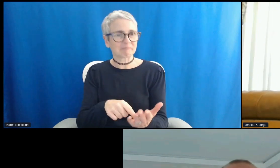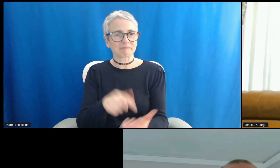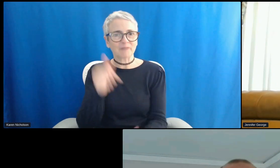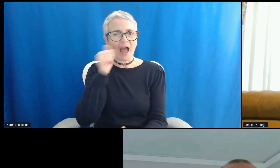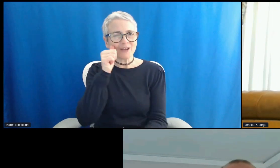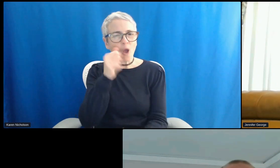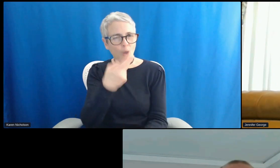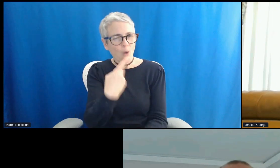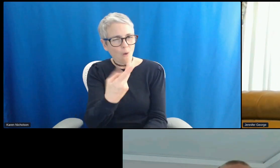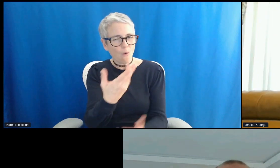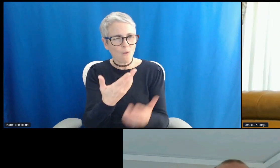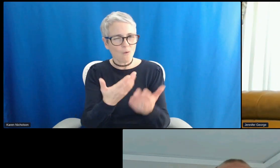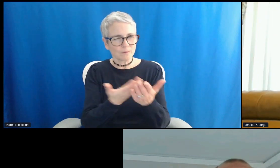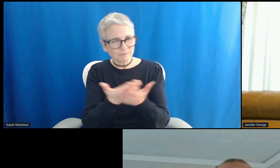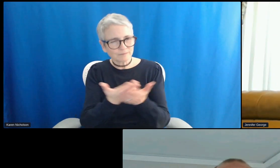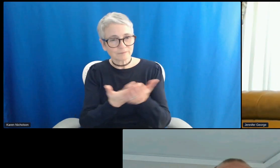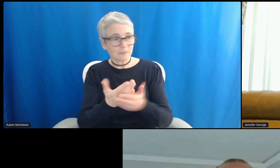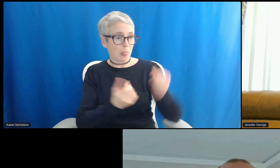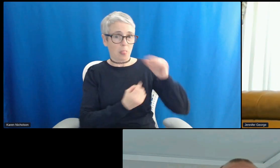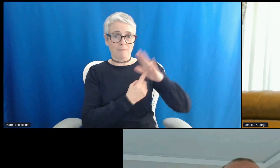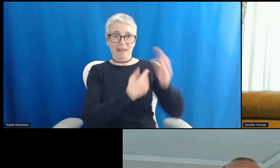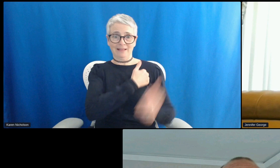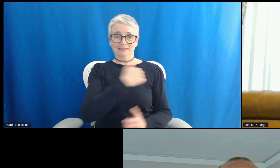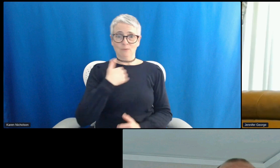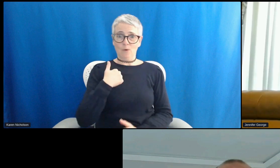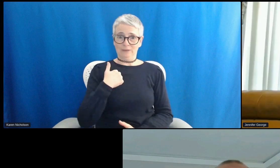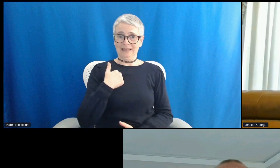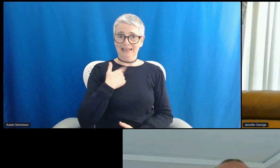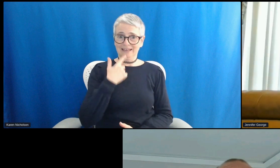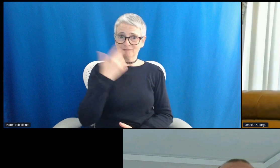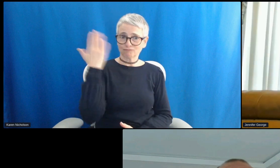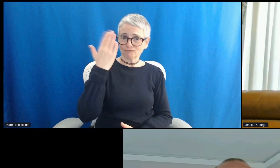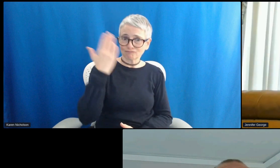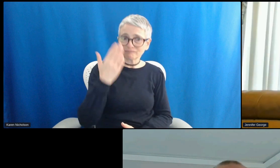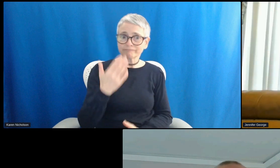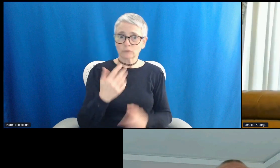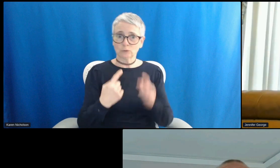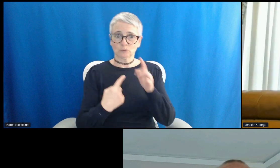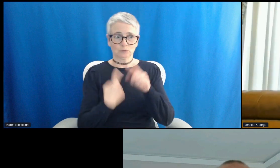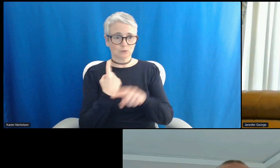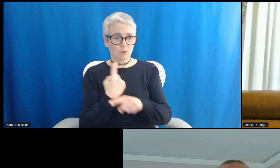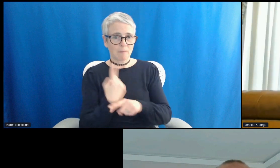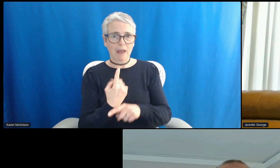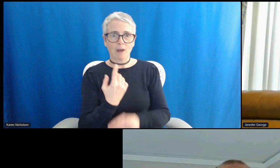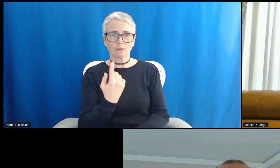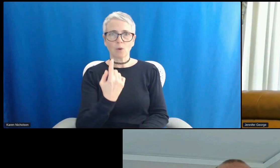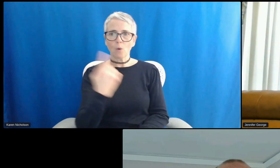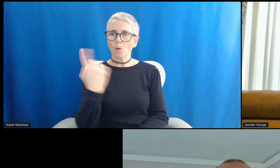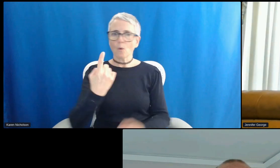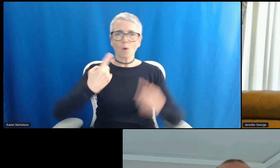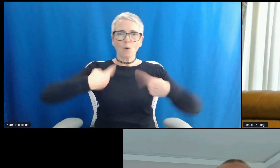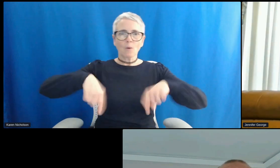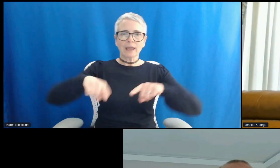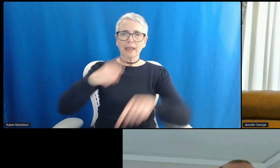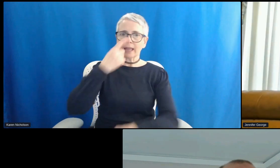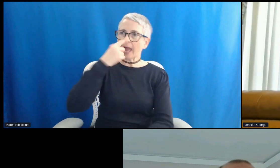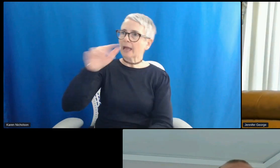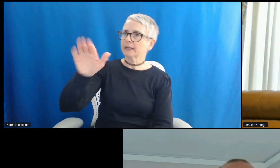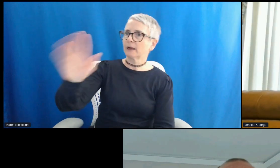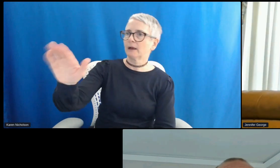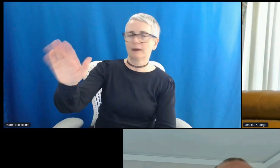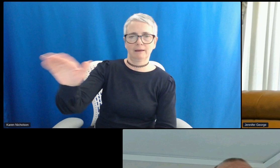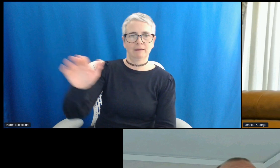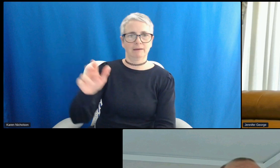already today in the main keynotes about the importance of having visible people in those positions. So